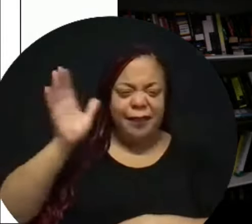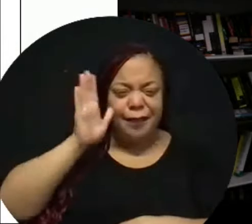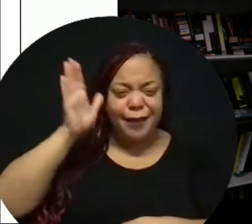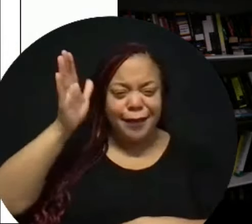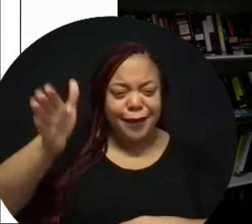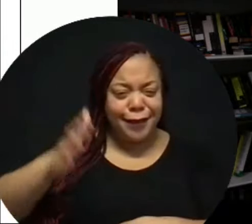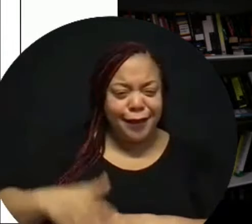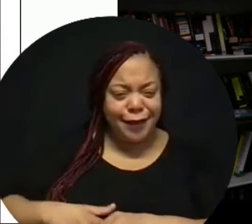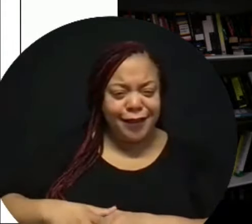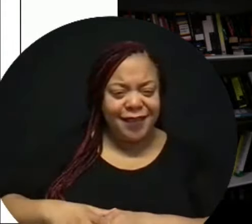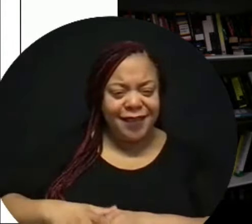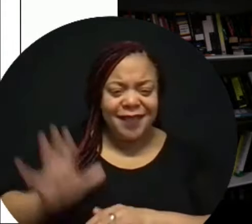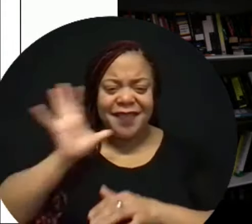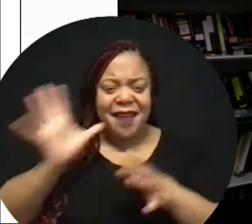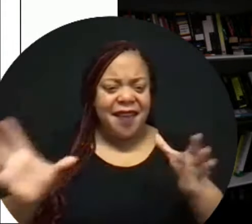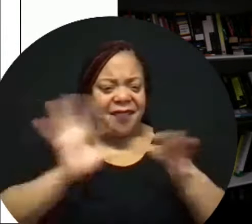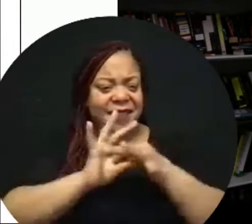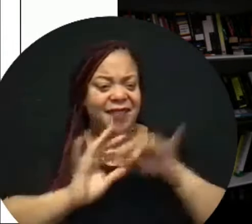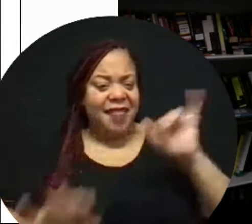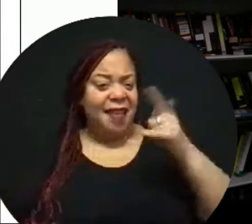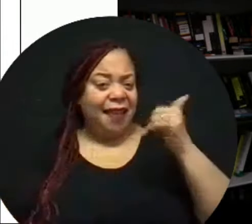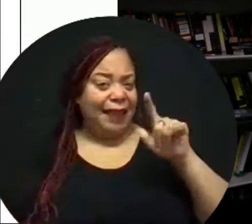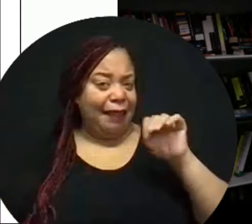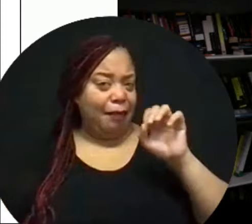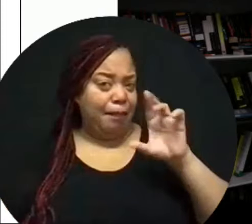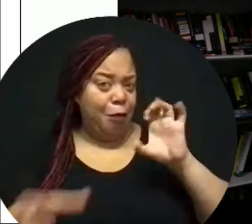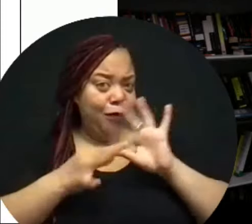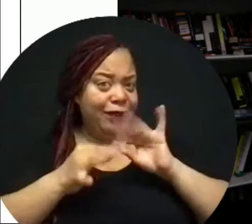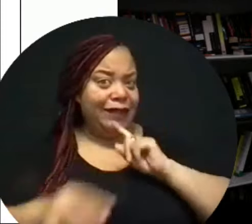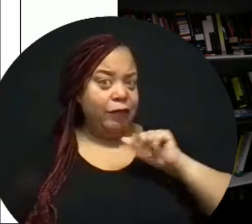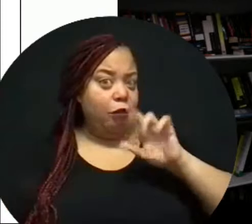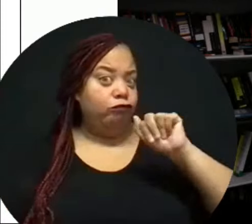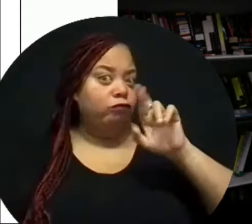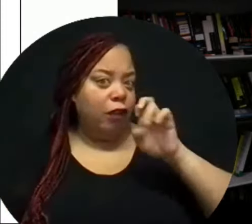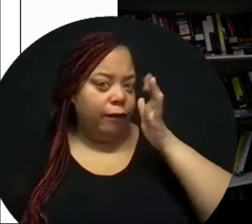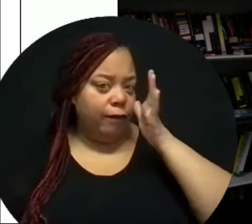to an abolitionist future is really no future at all.